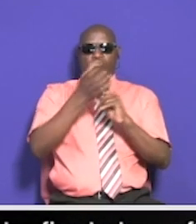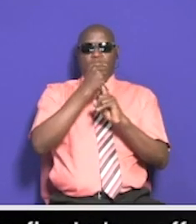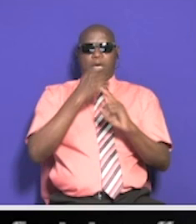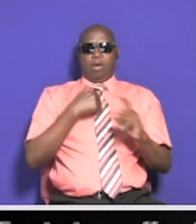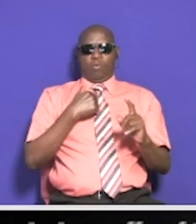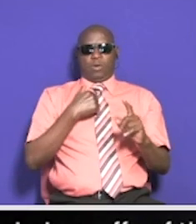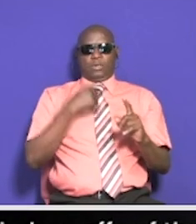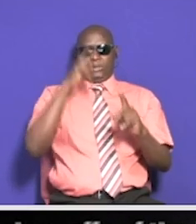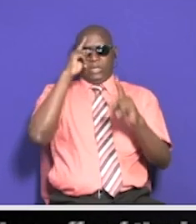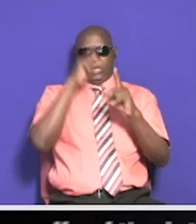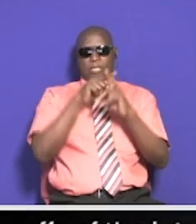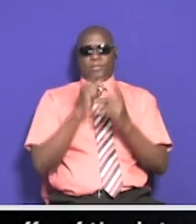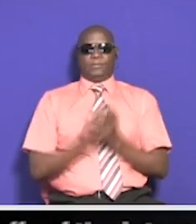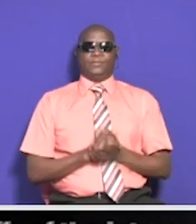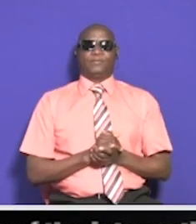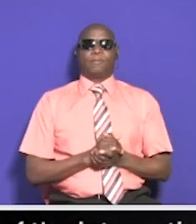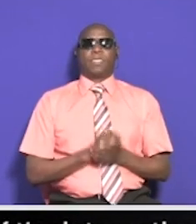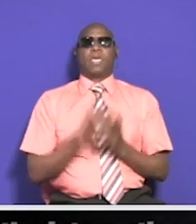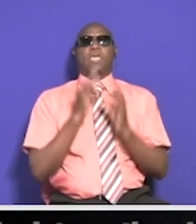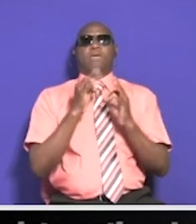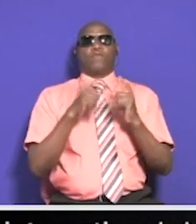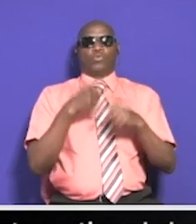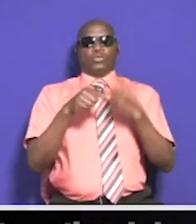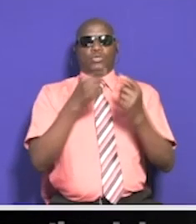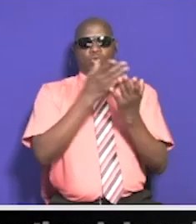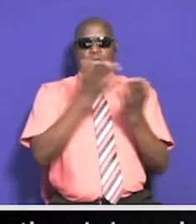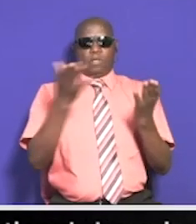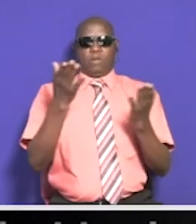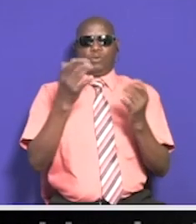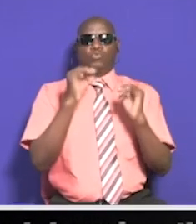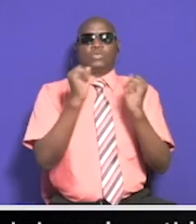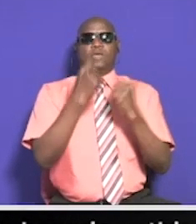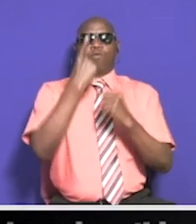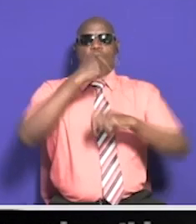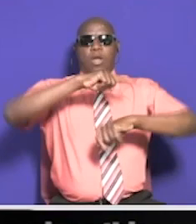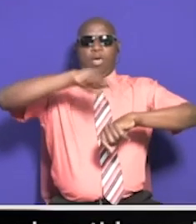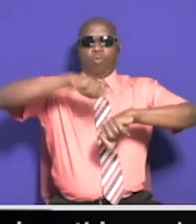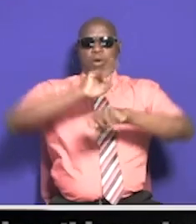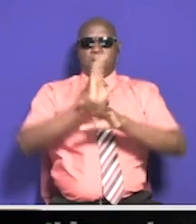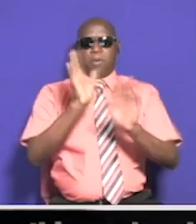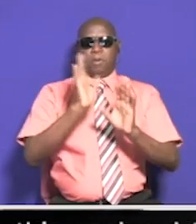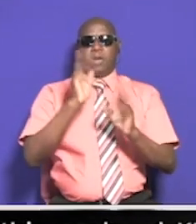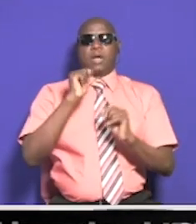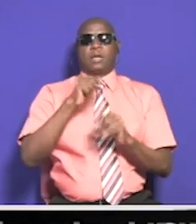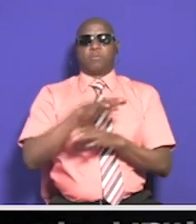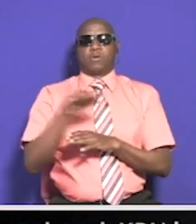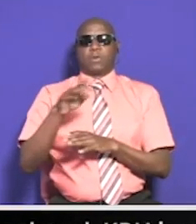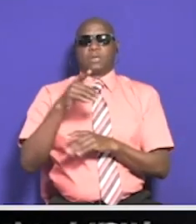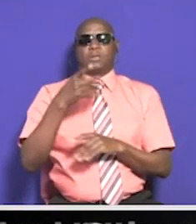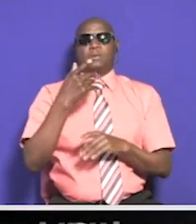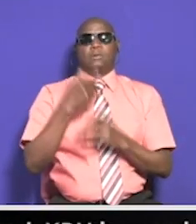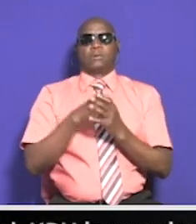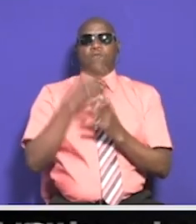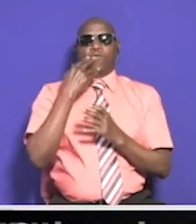And you know, if you continued and just set aside 1 hour, then you can plant in a year 450